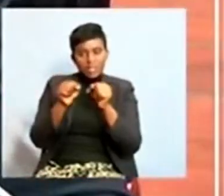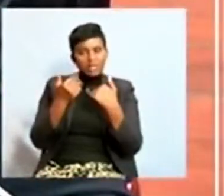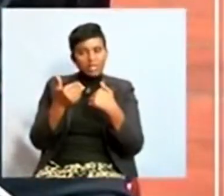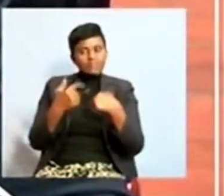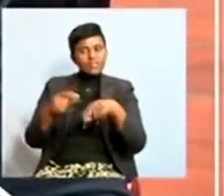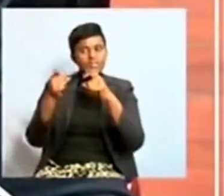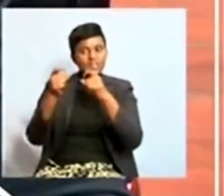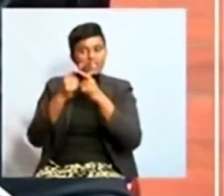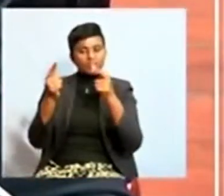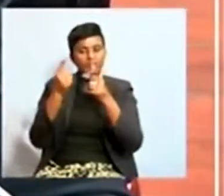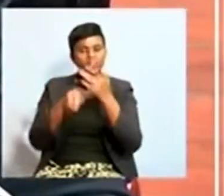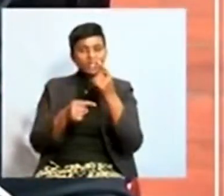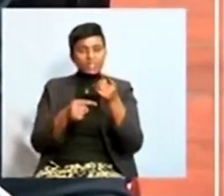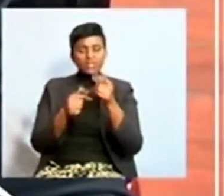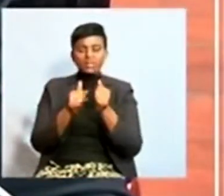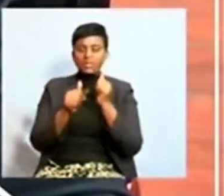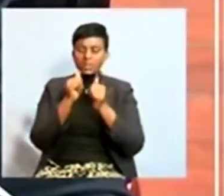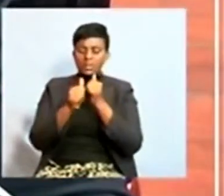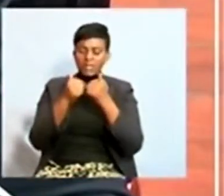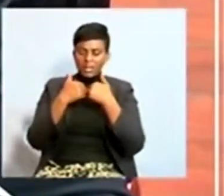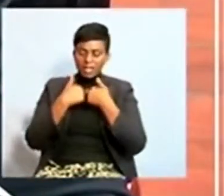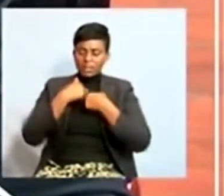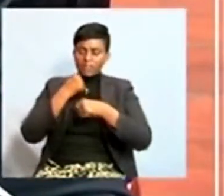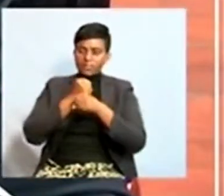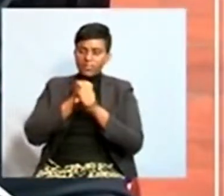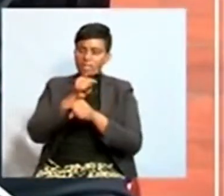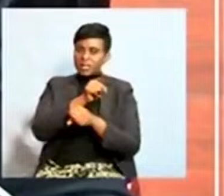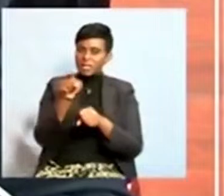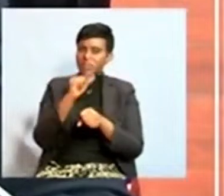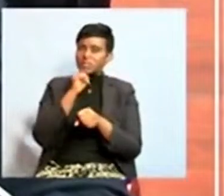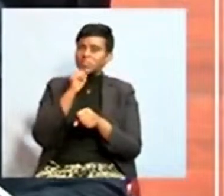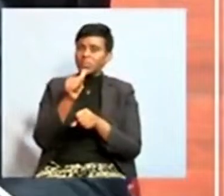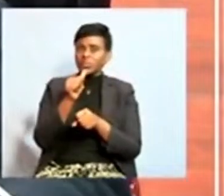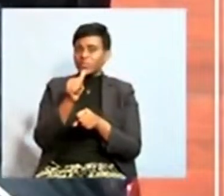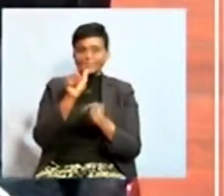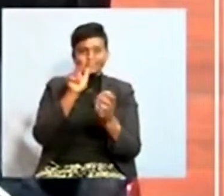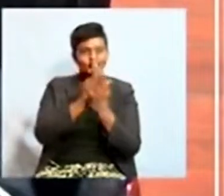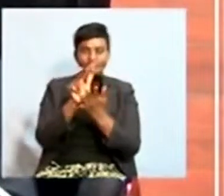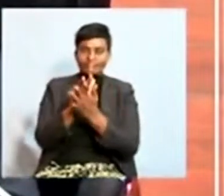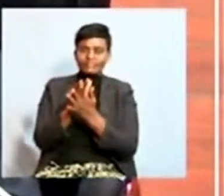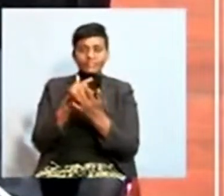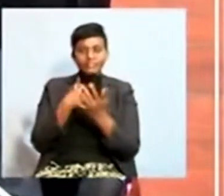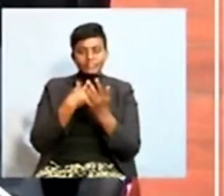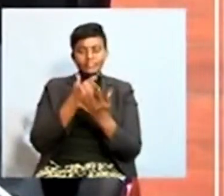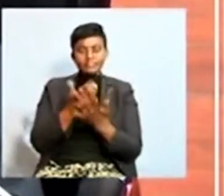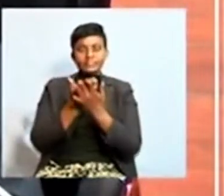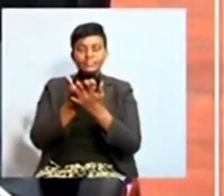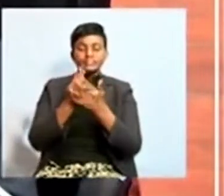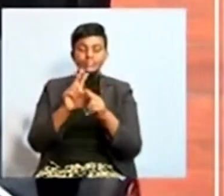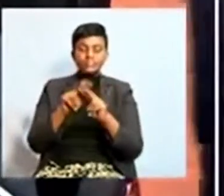challenge that has made them not to sign? I submit, Chair.